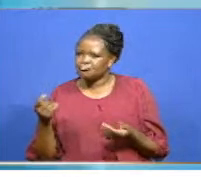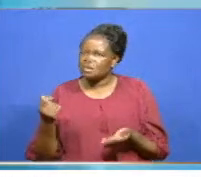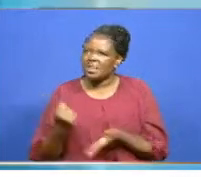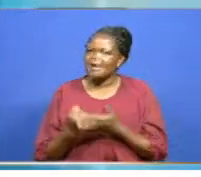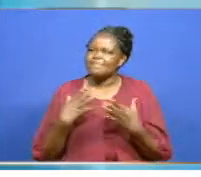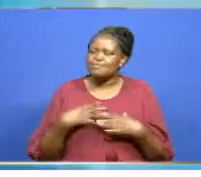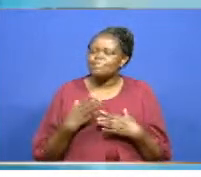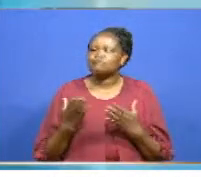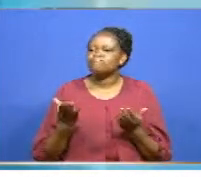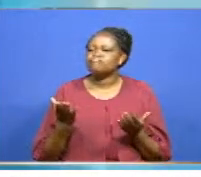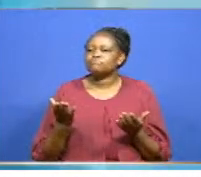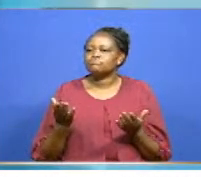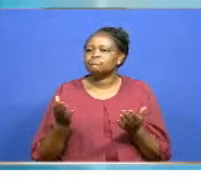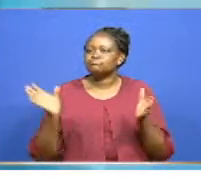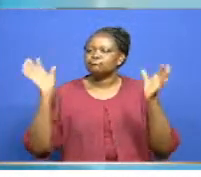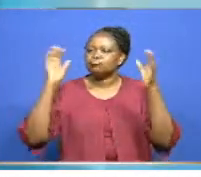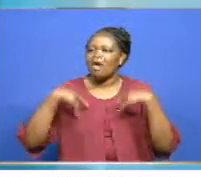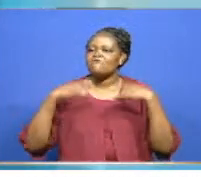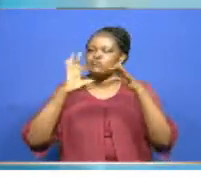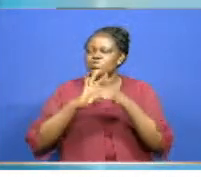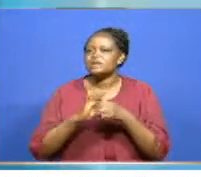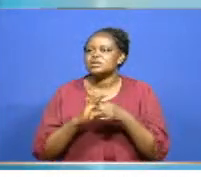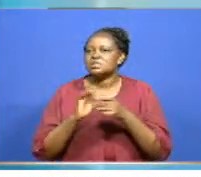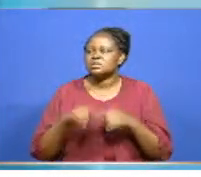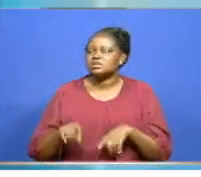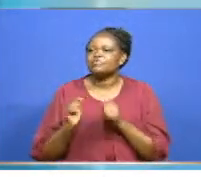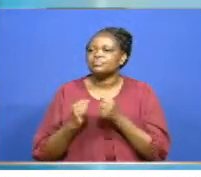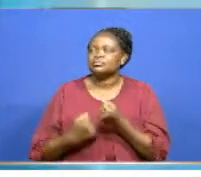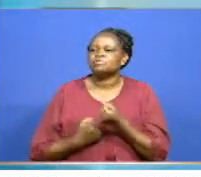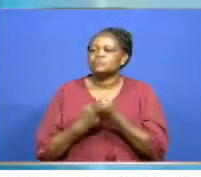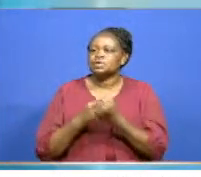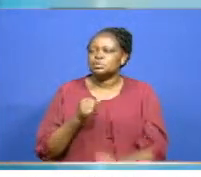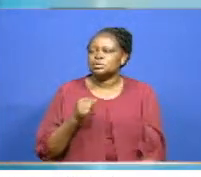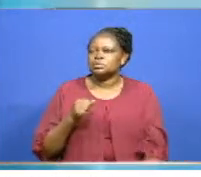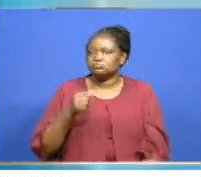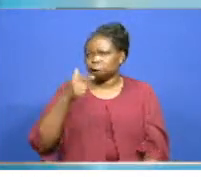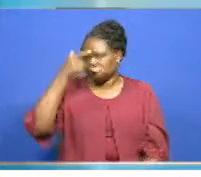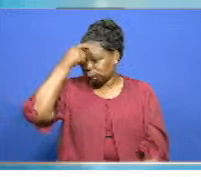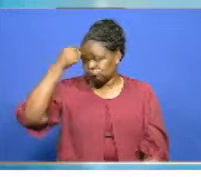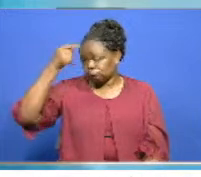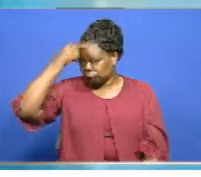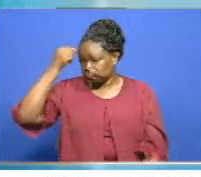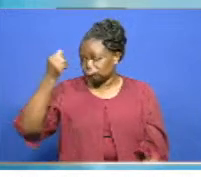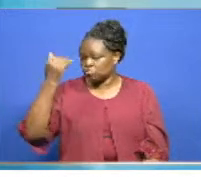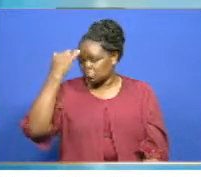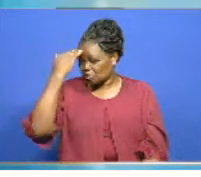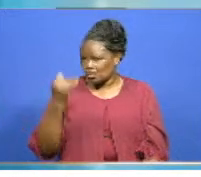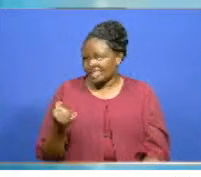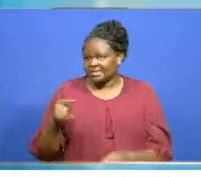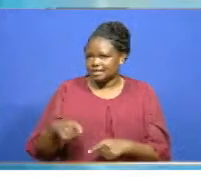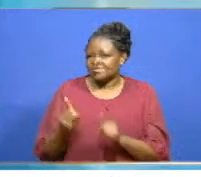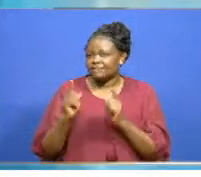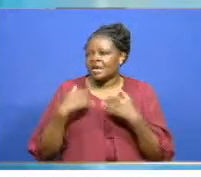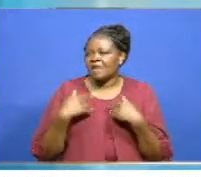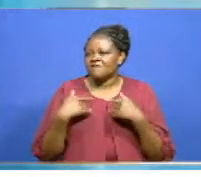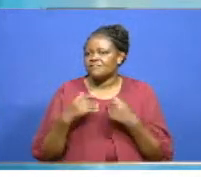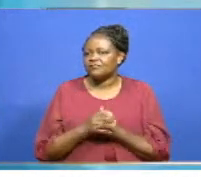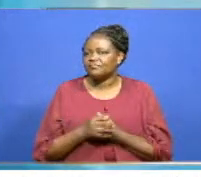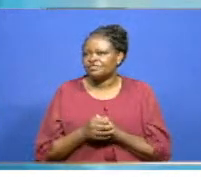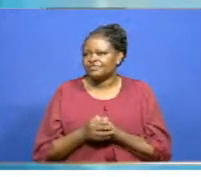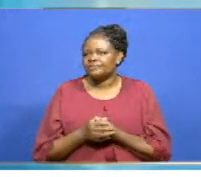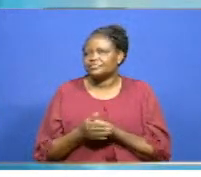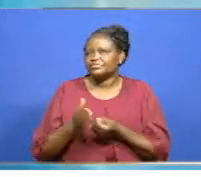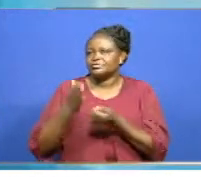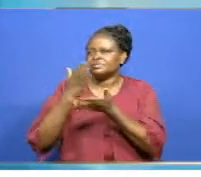he brings them. So he stood by Wetangula, because Wetangula has his own also section